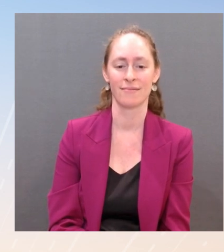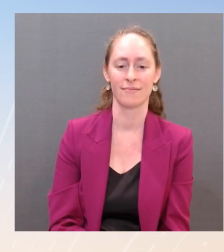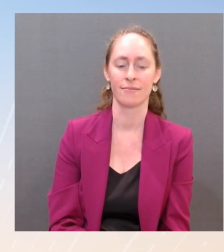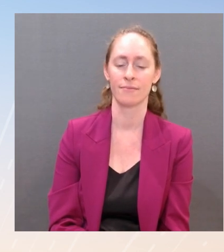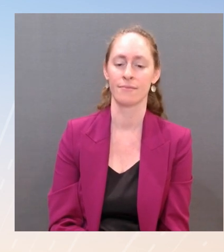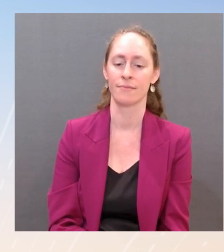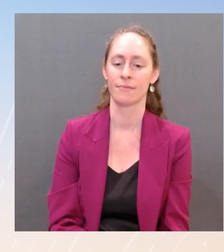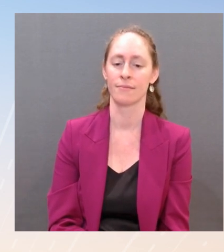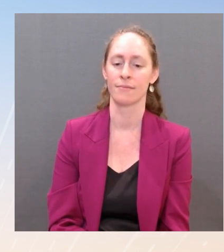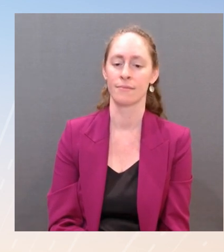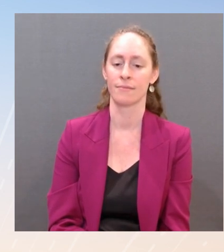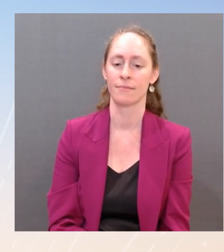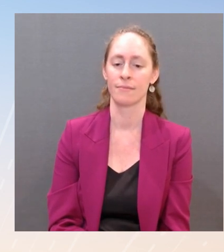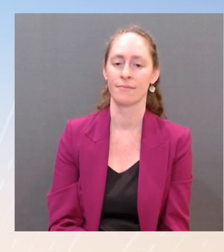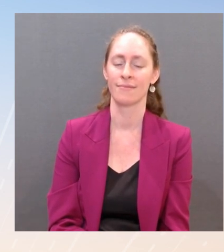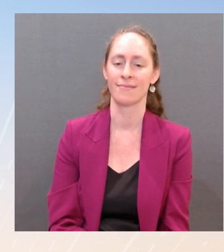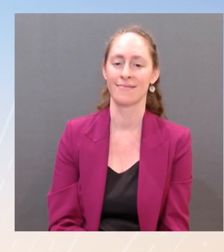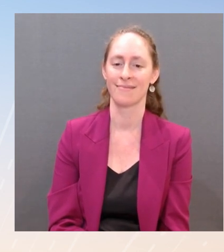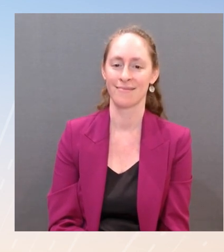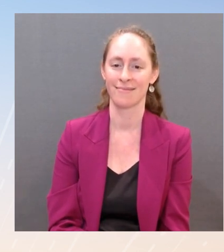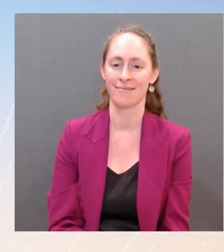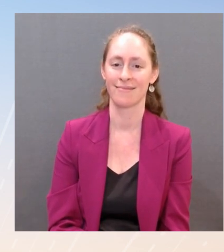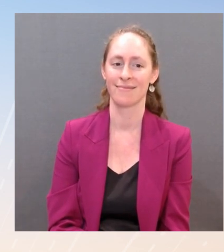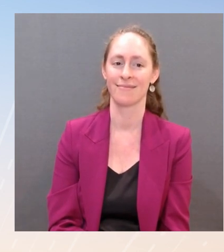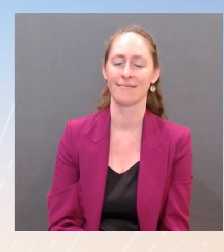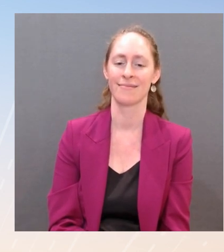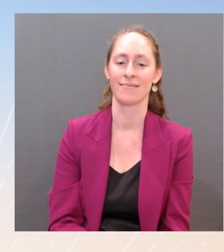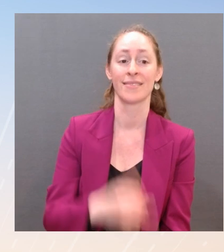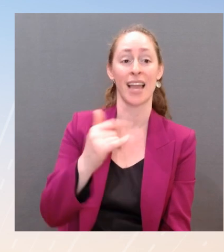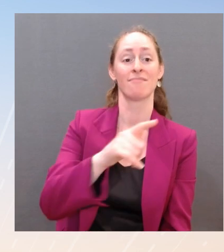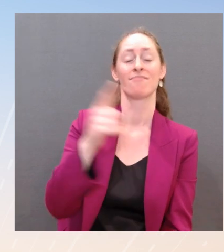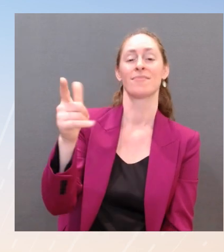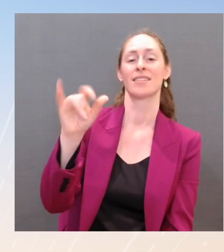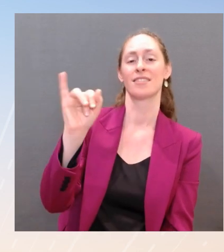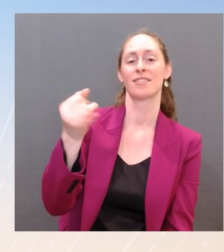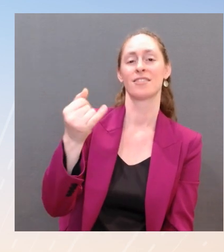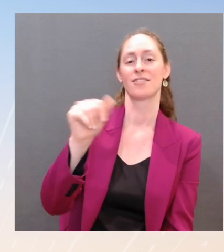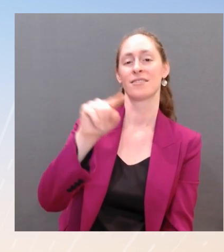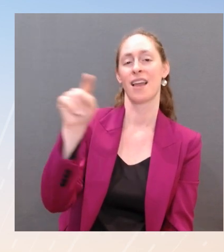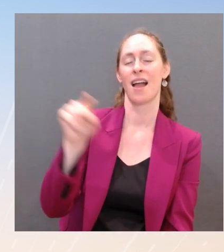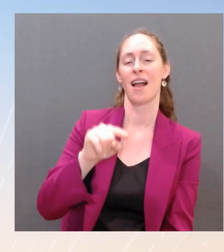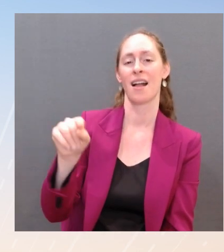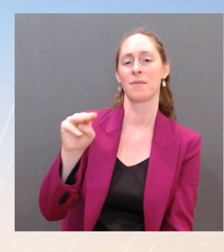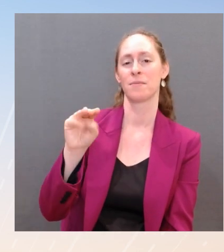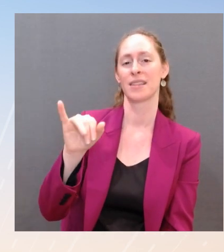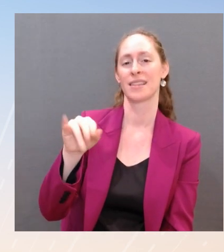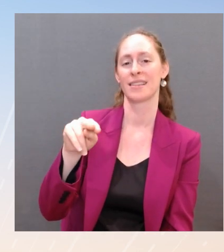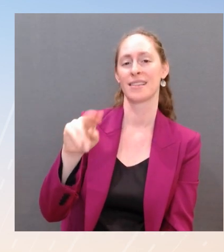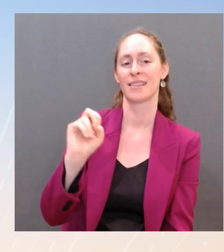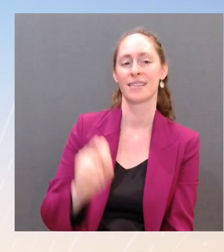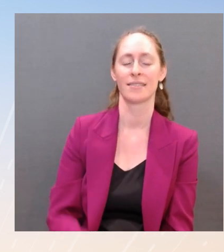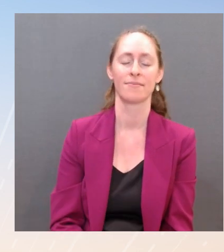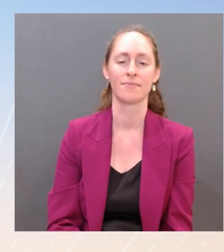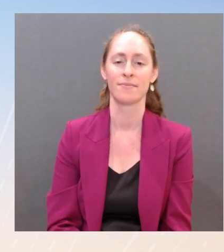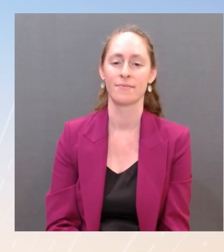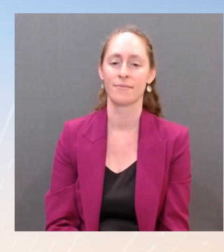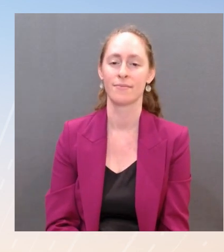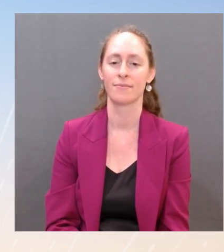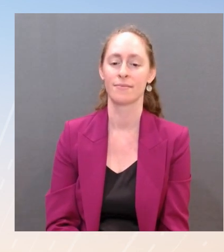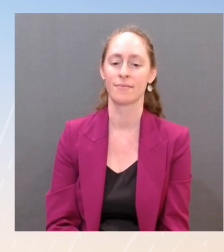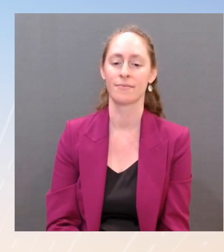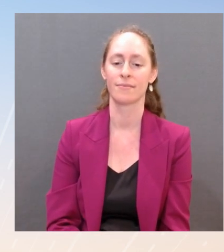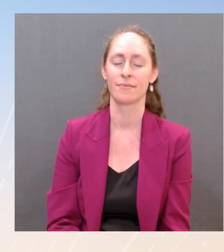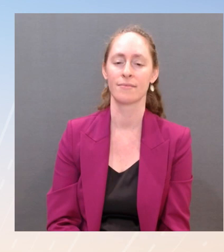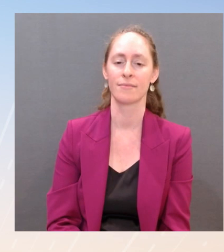I want to turn next to Jasmine. Jasmine, tell us a little bit about what your journey looks like. Yes. Well, I'm going to start off being